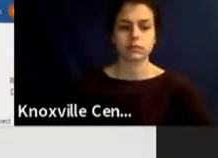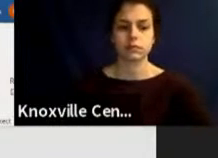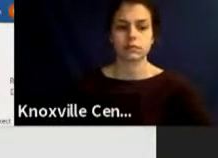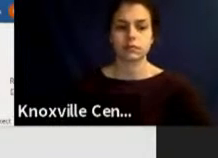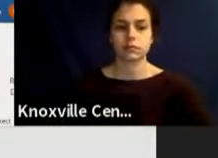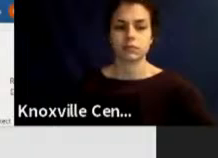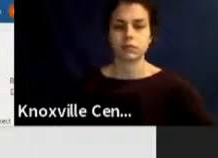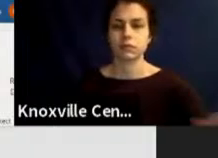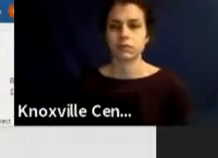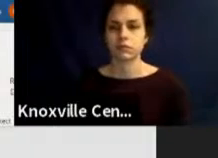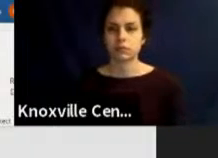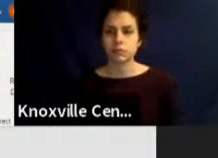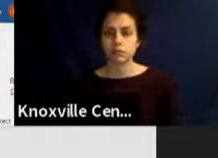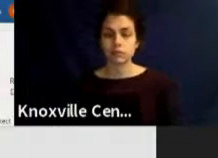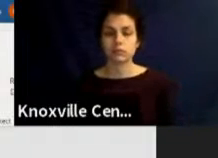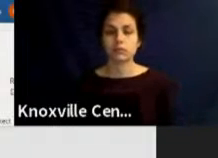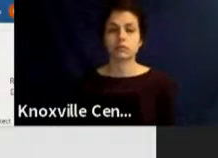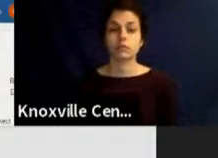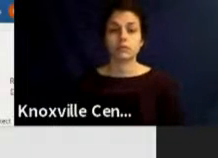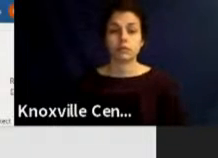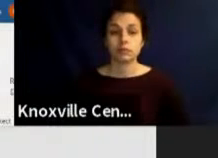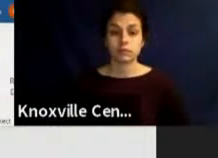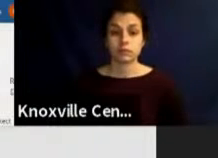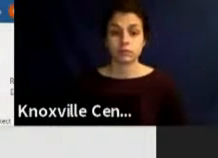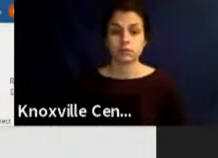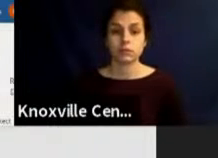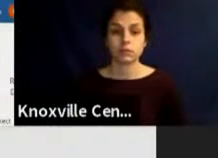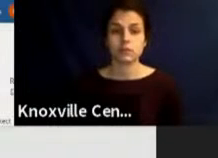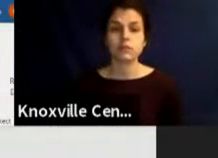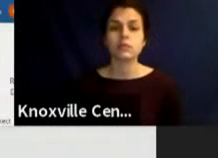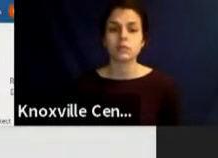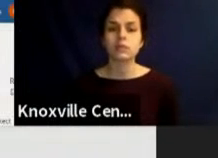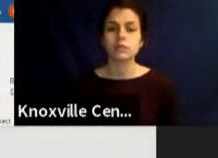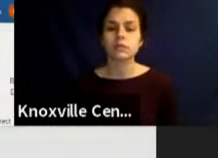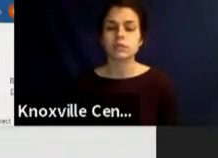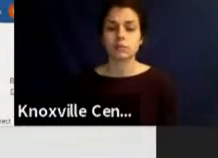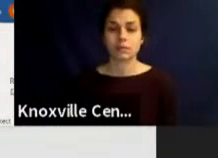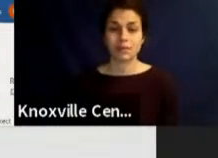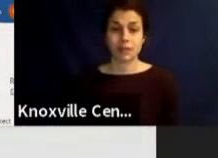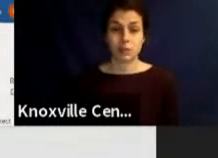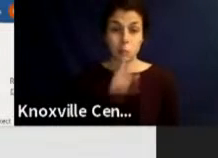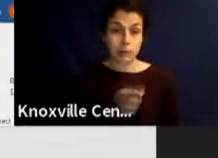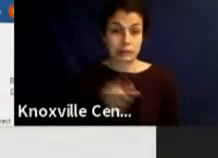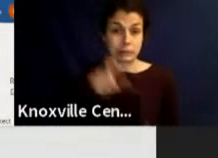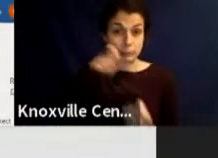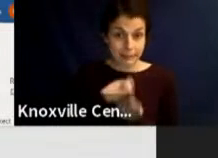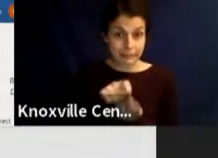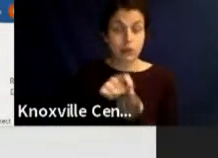Because I think that the specific ask is about masks.